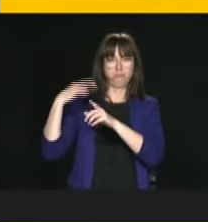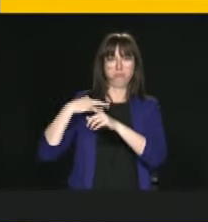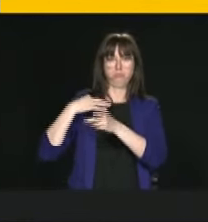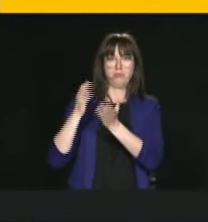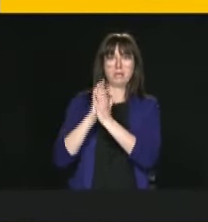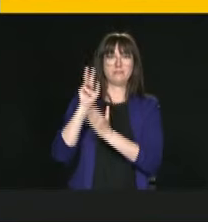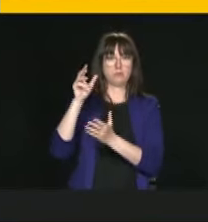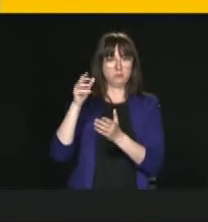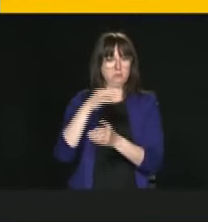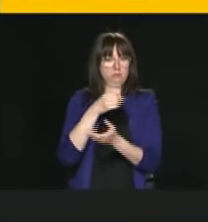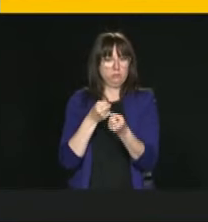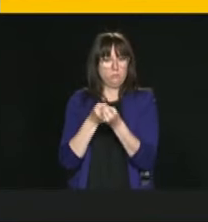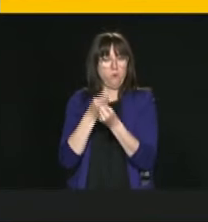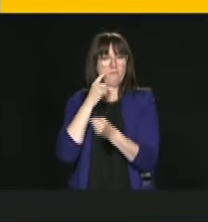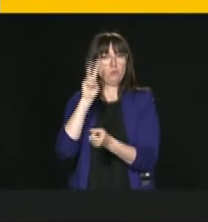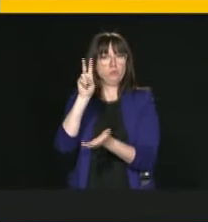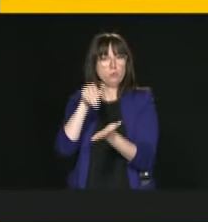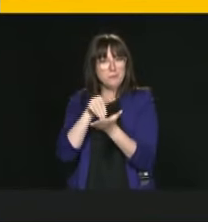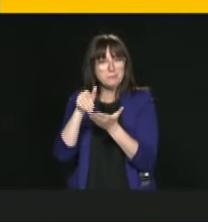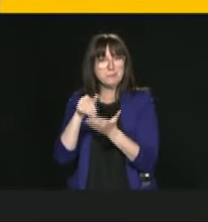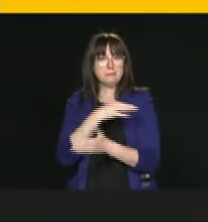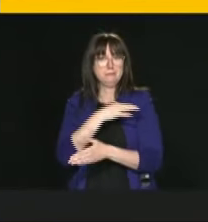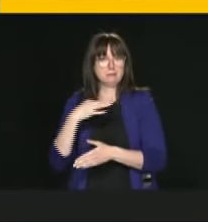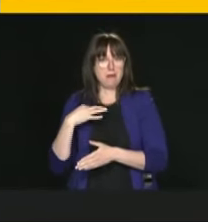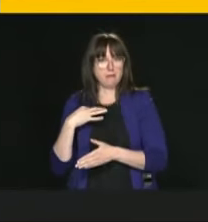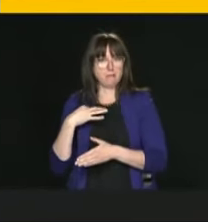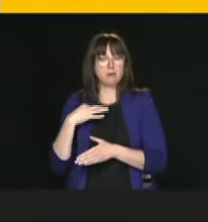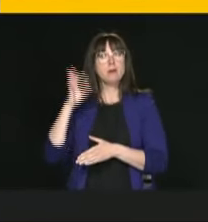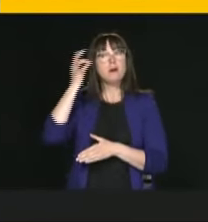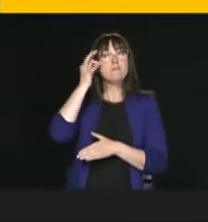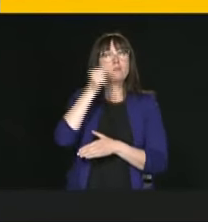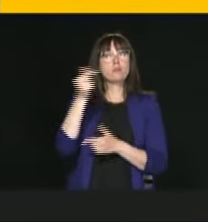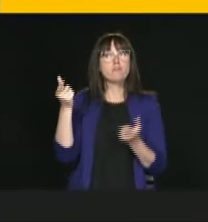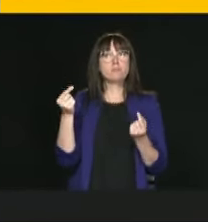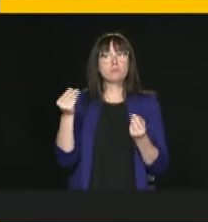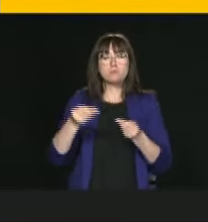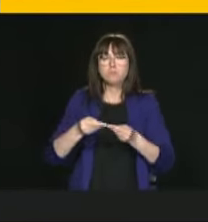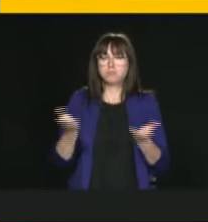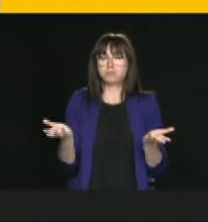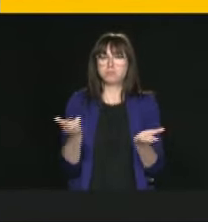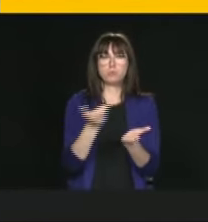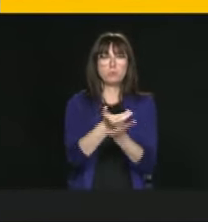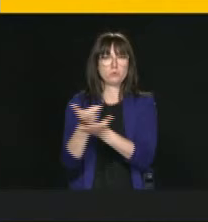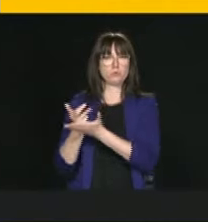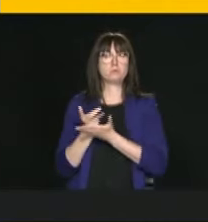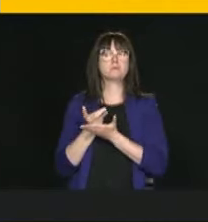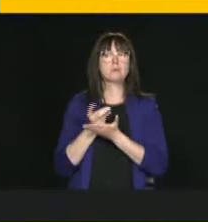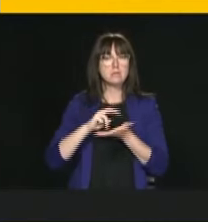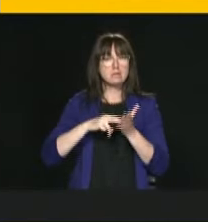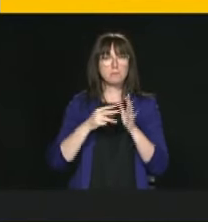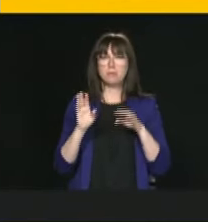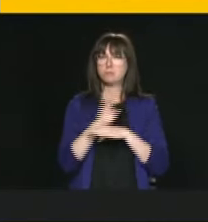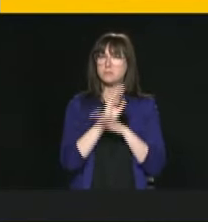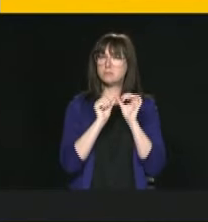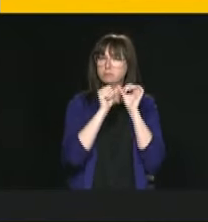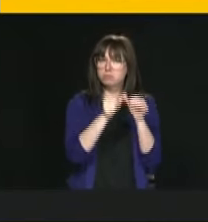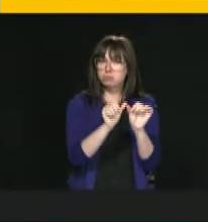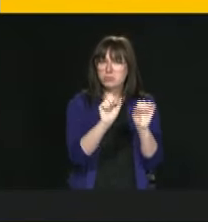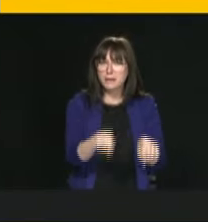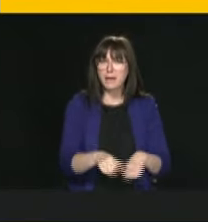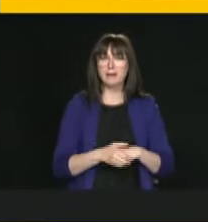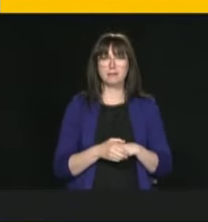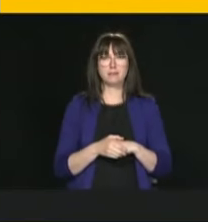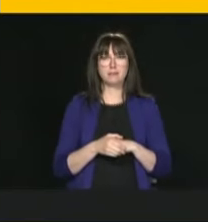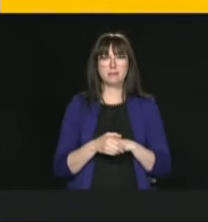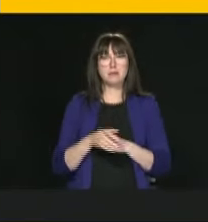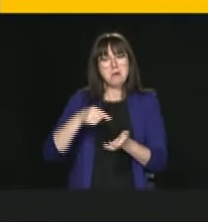2 million workers. Our government is giving employers more resources so they can stay in business and keep people on